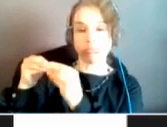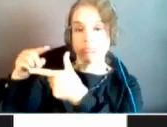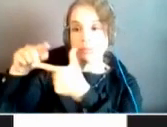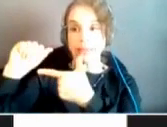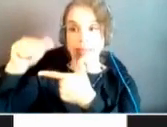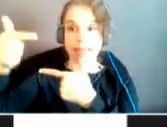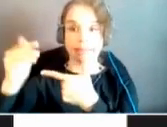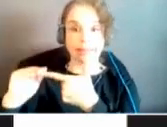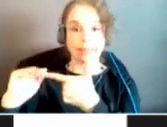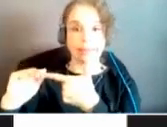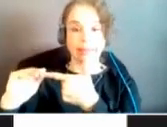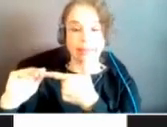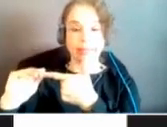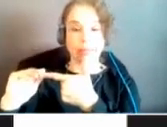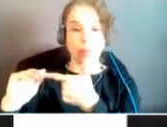Next slide.